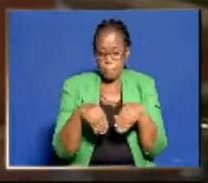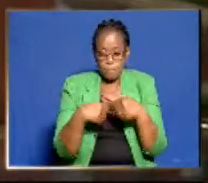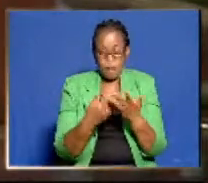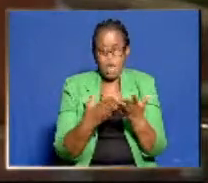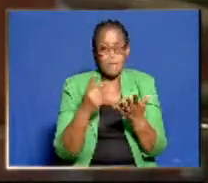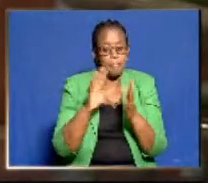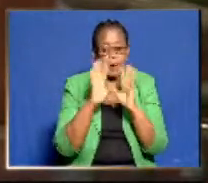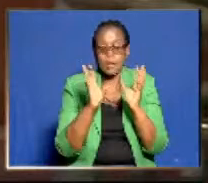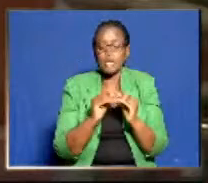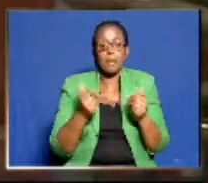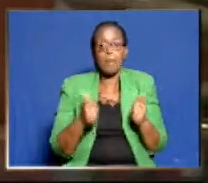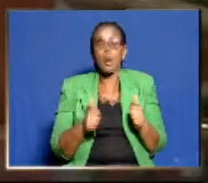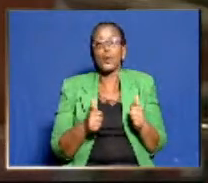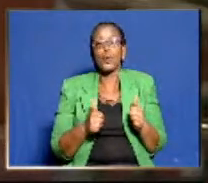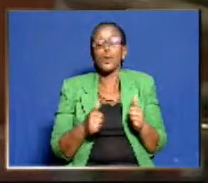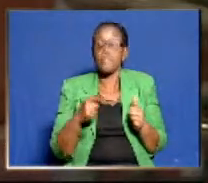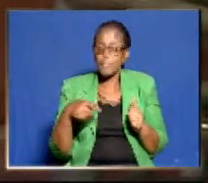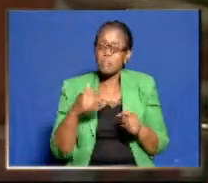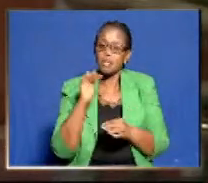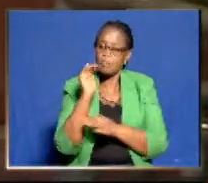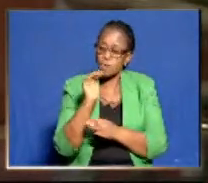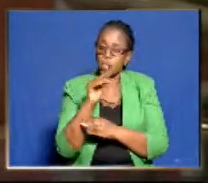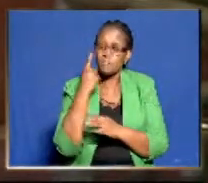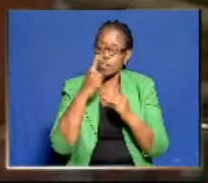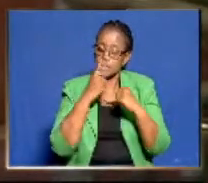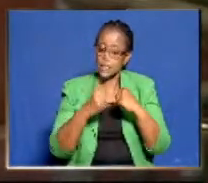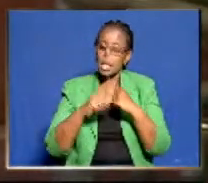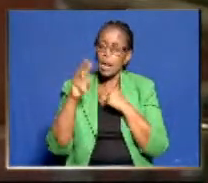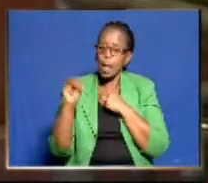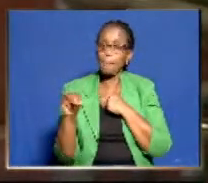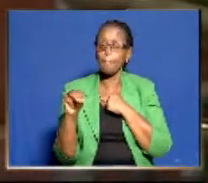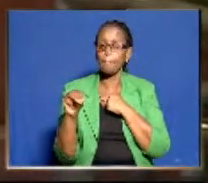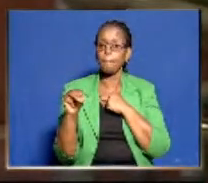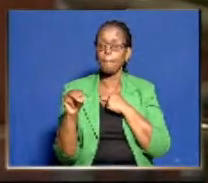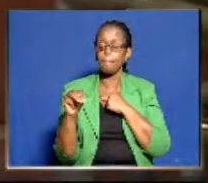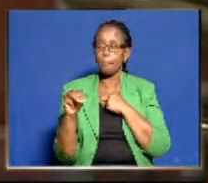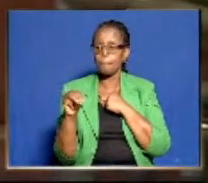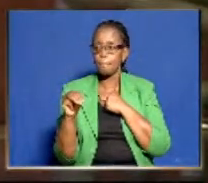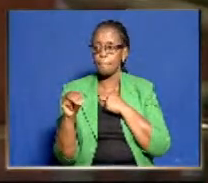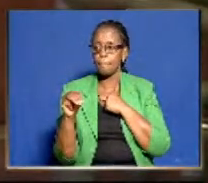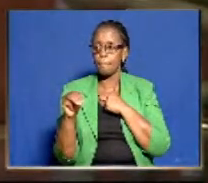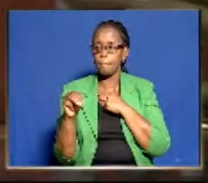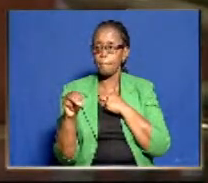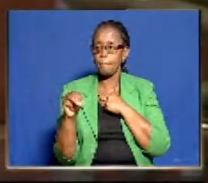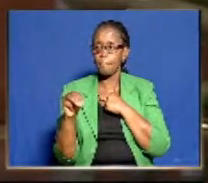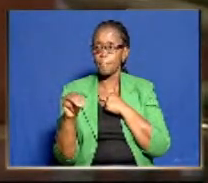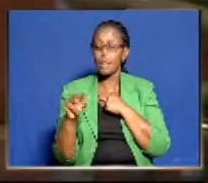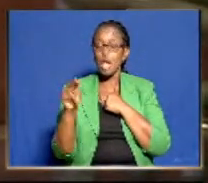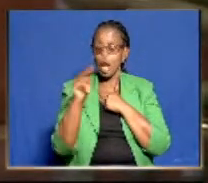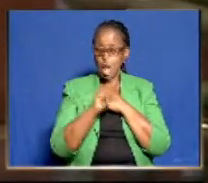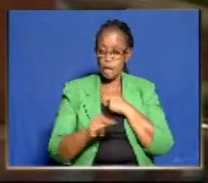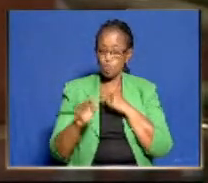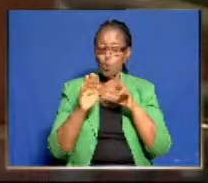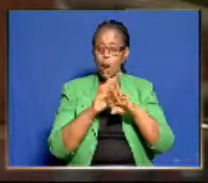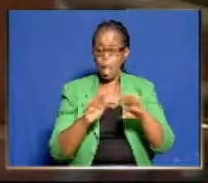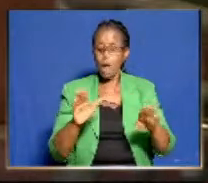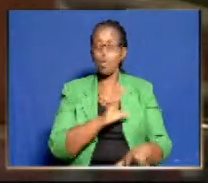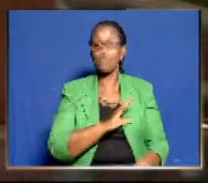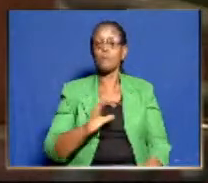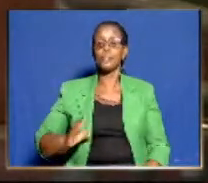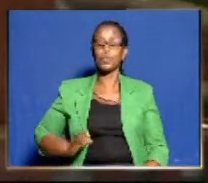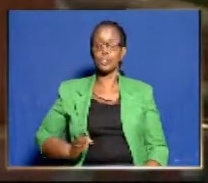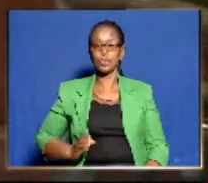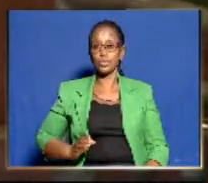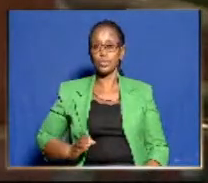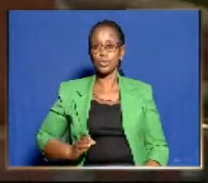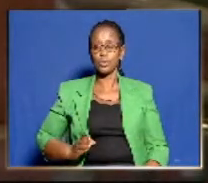requesting for is 600 million. Honorable Speaker, it is important to note that the National Land Commission, I think